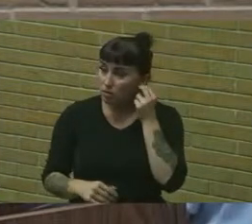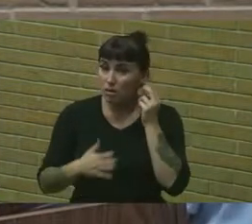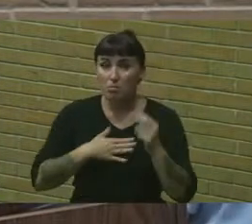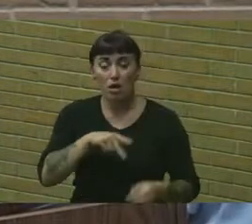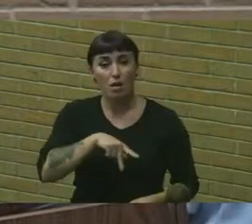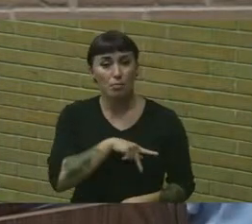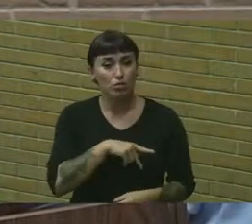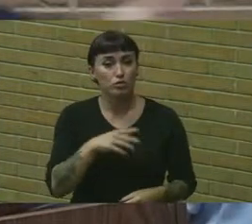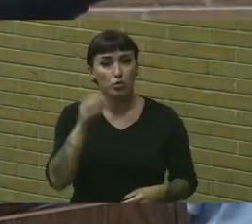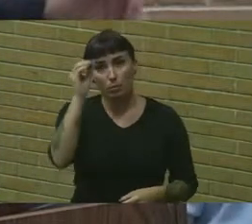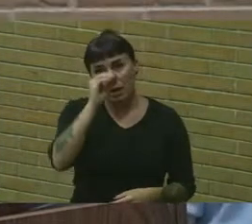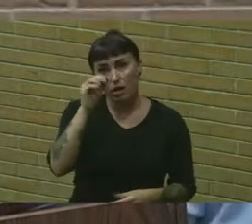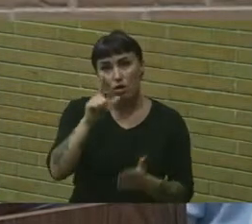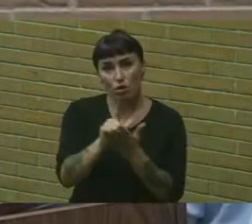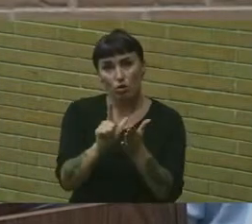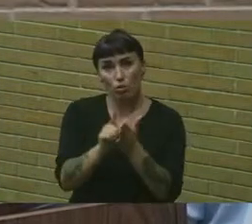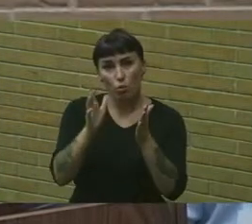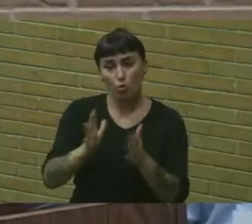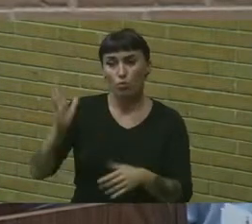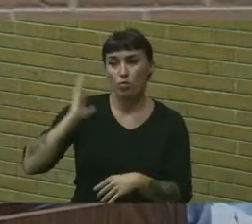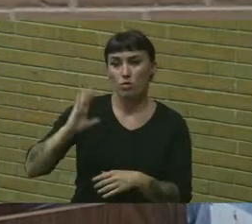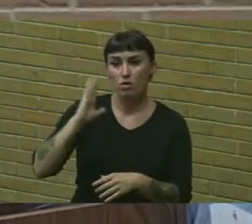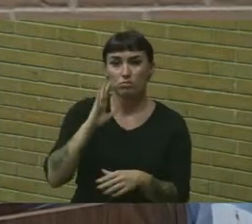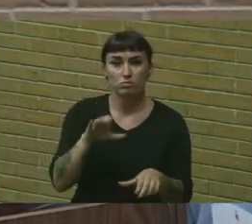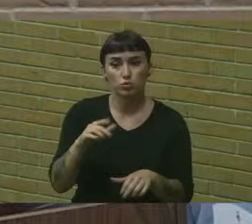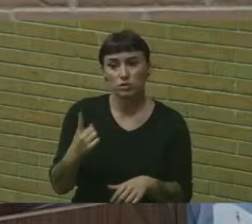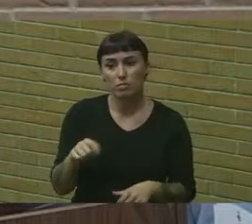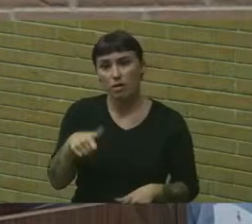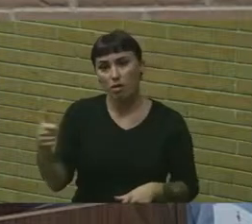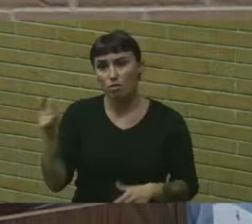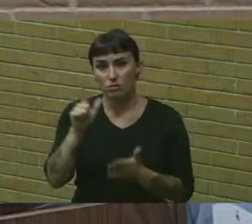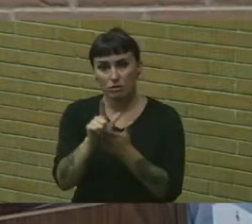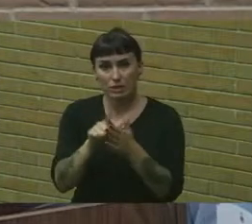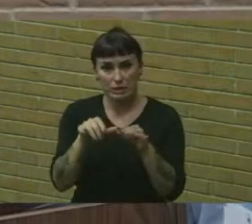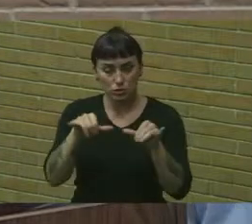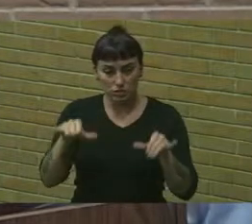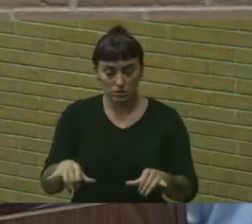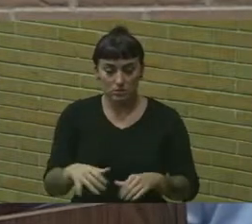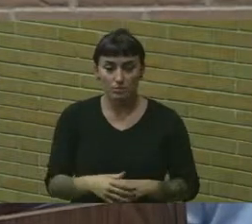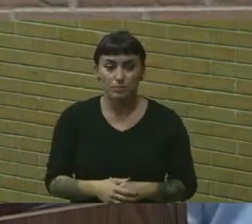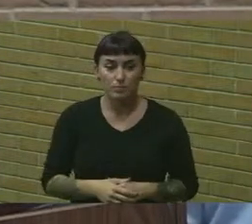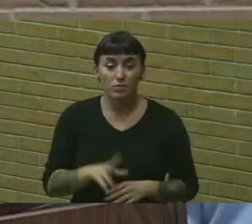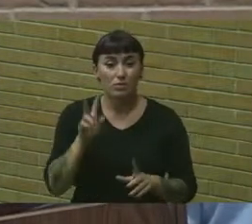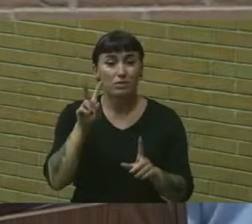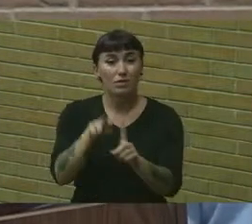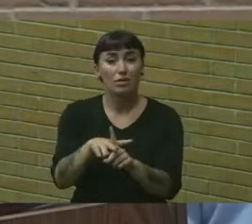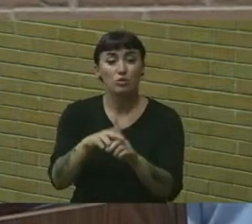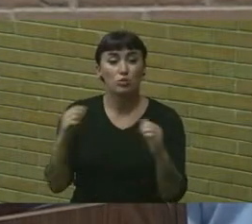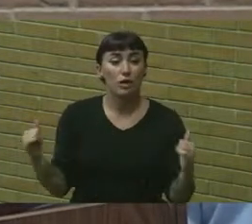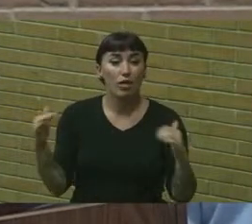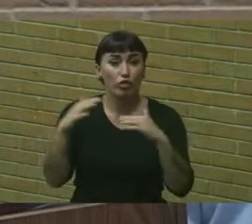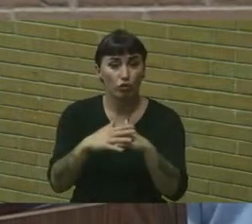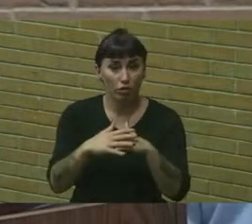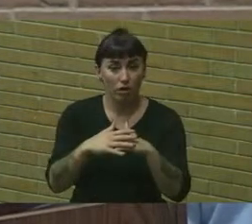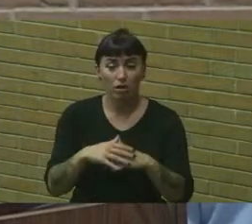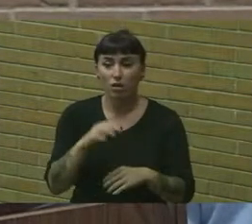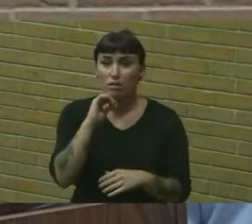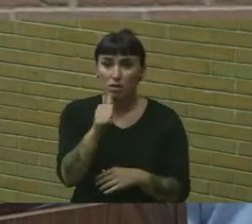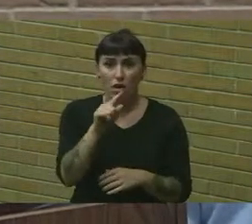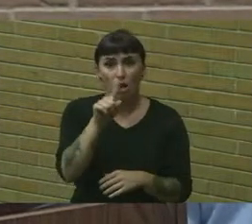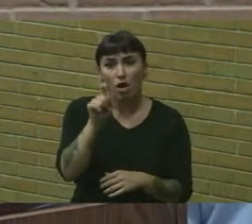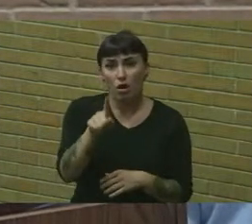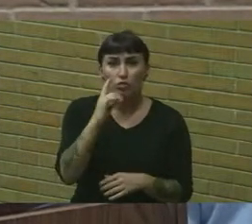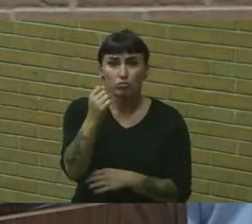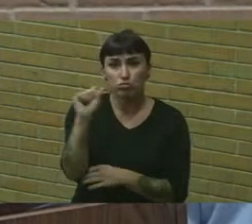as a lawyer and once upon a time doing something else in the legal system is that it applies to gatherings. It's not a question